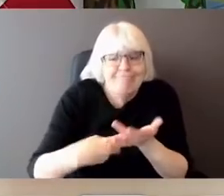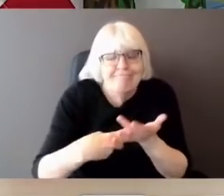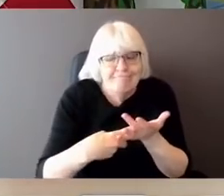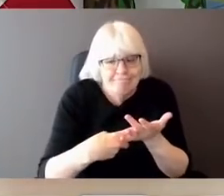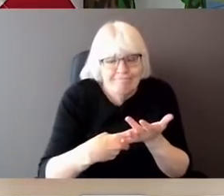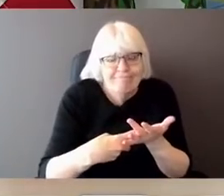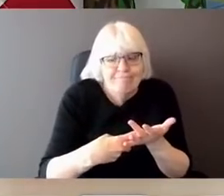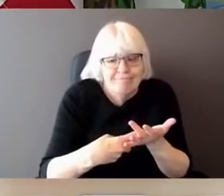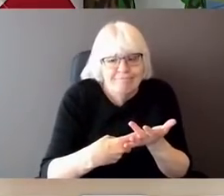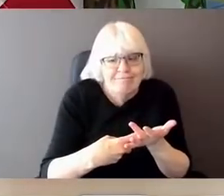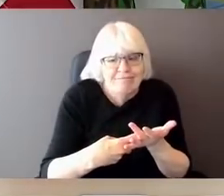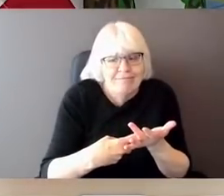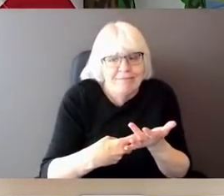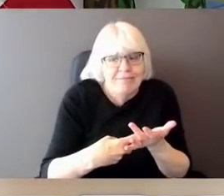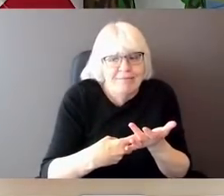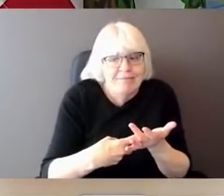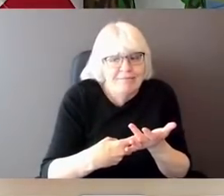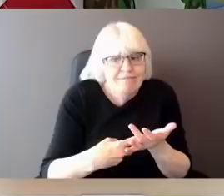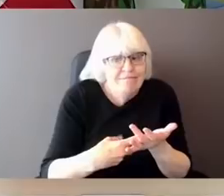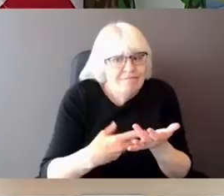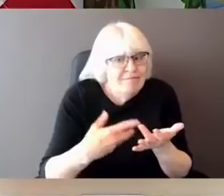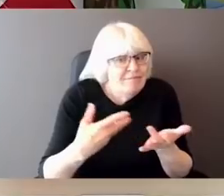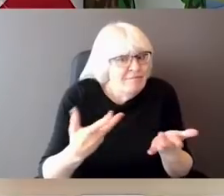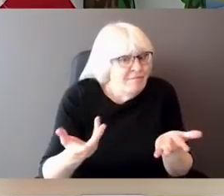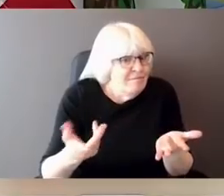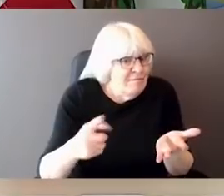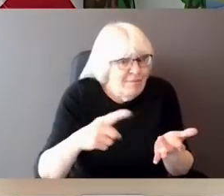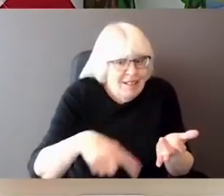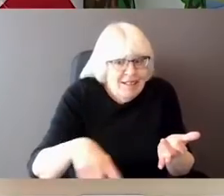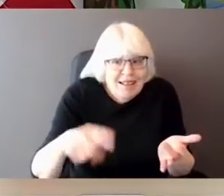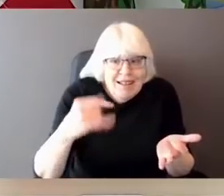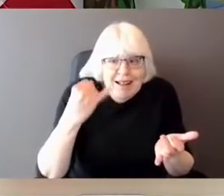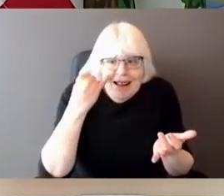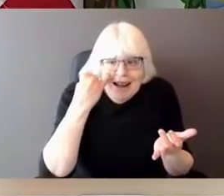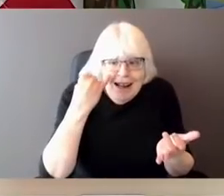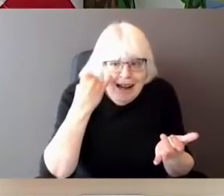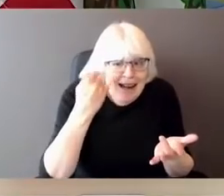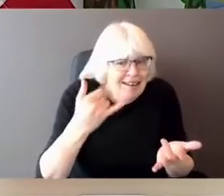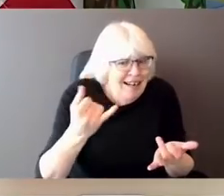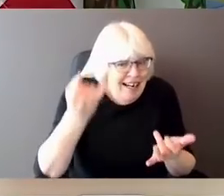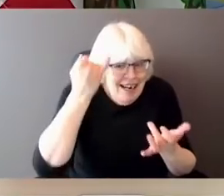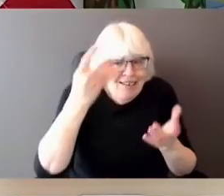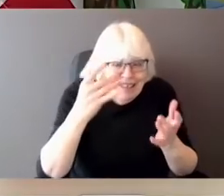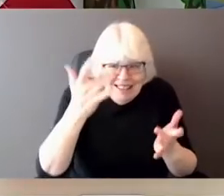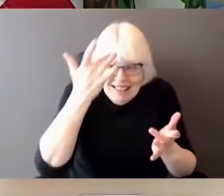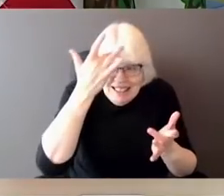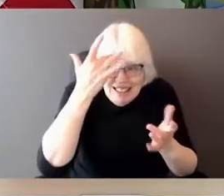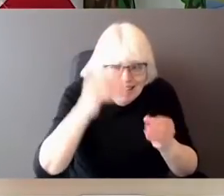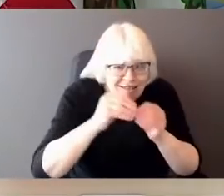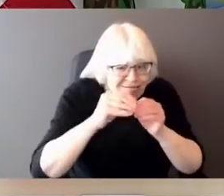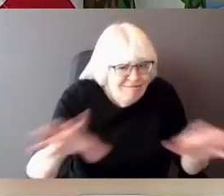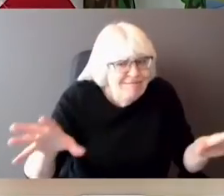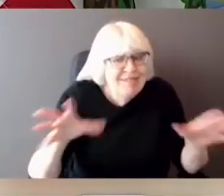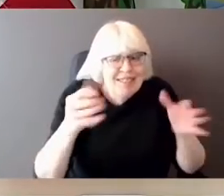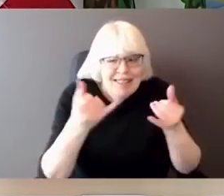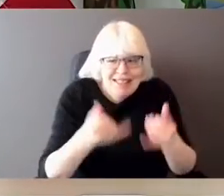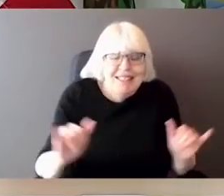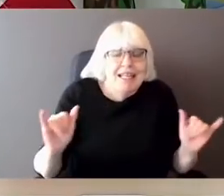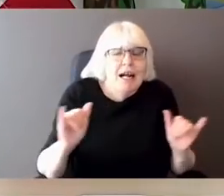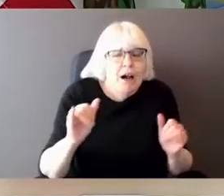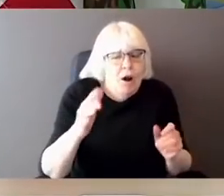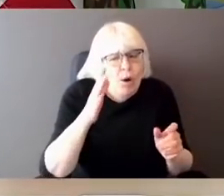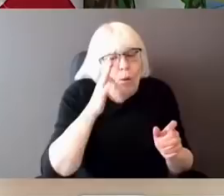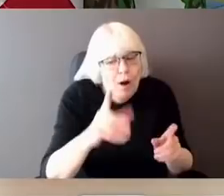if facilities are not, the outbreak is not over, they will be reported on a weekly basis in terms